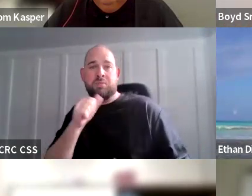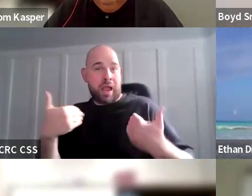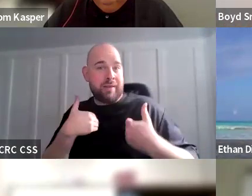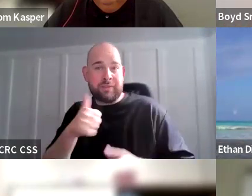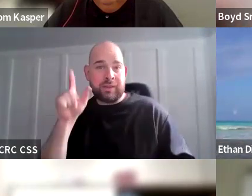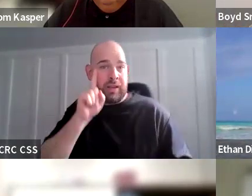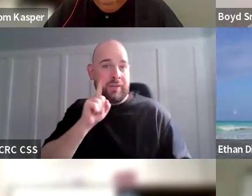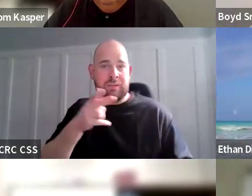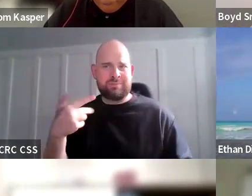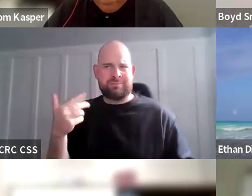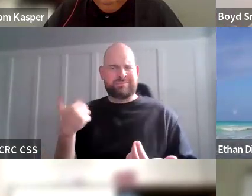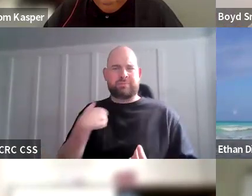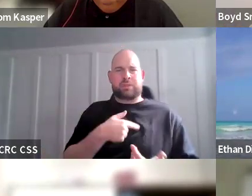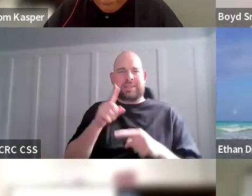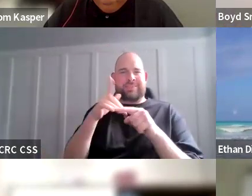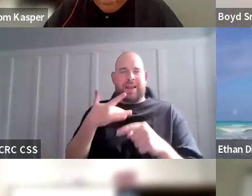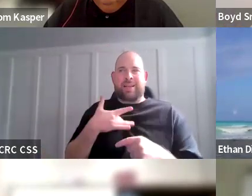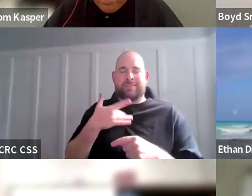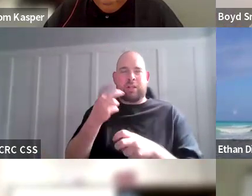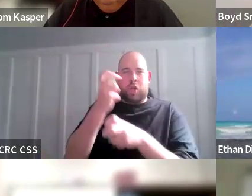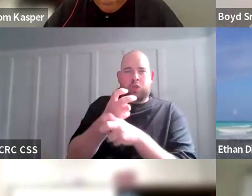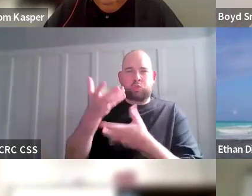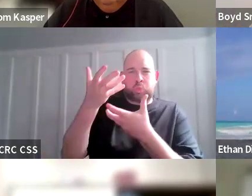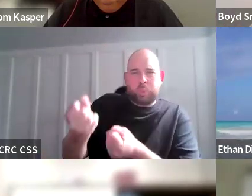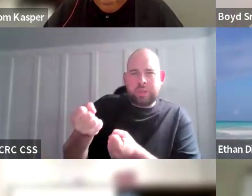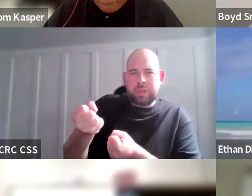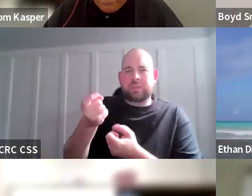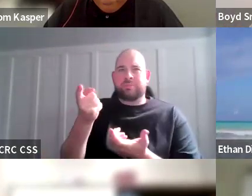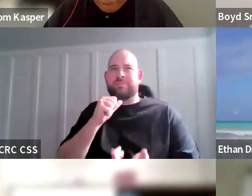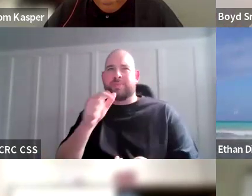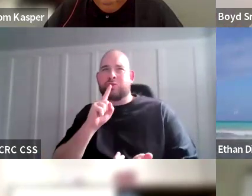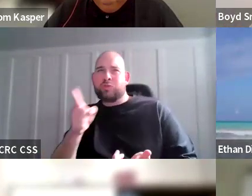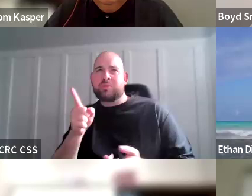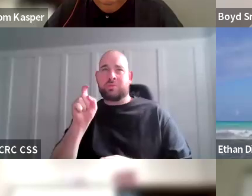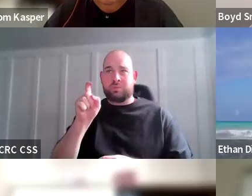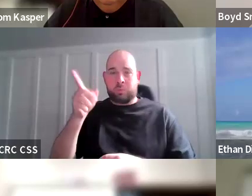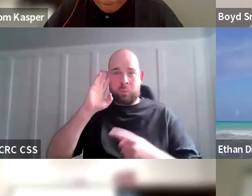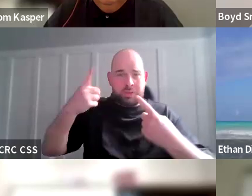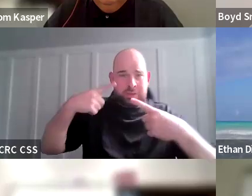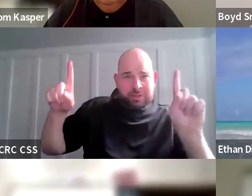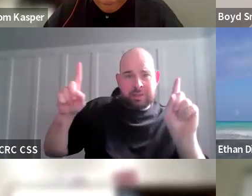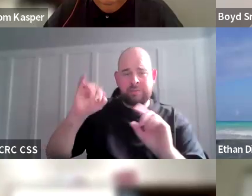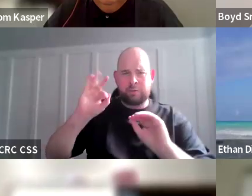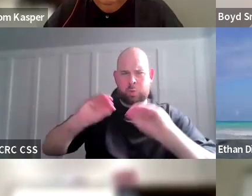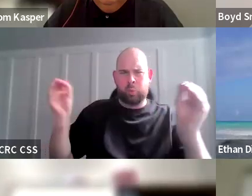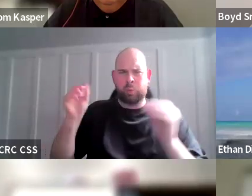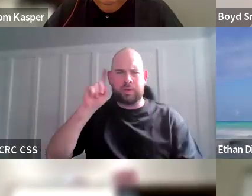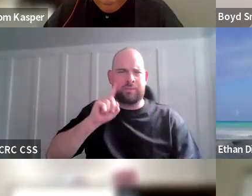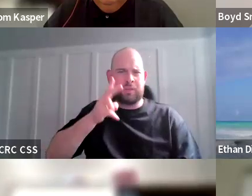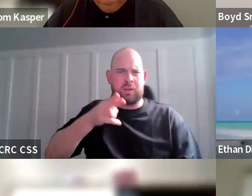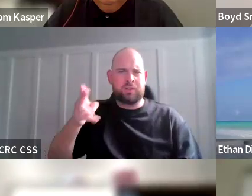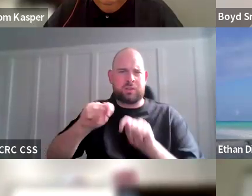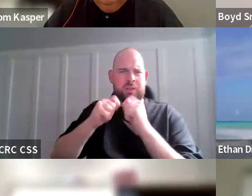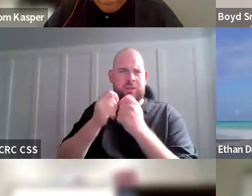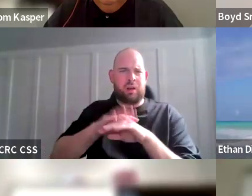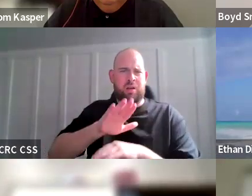And this attitude, deaf people will notice this attitude that there are no deaf or hard of hearing people on the team, that